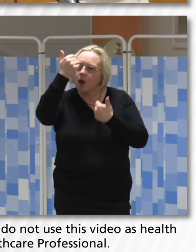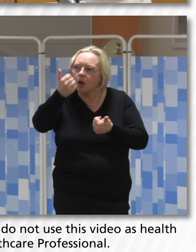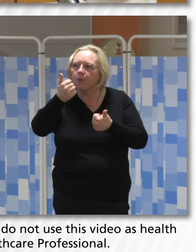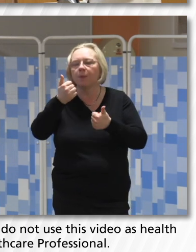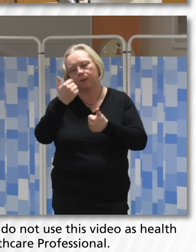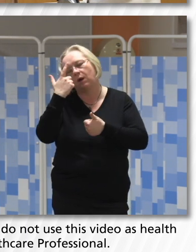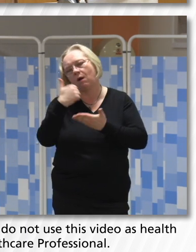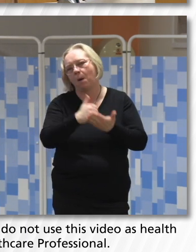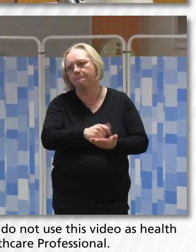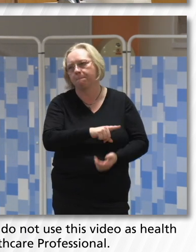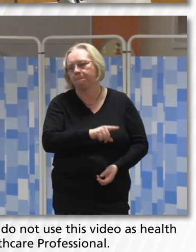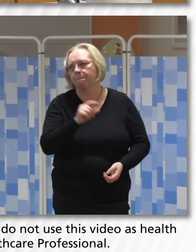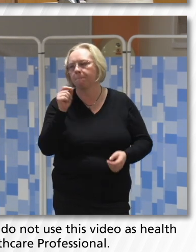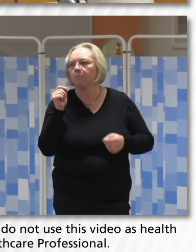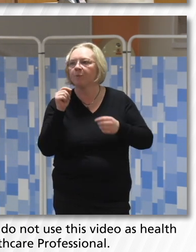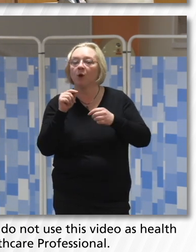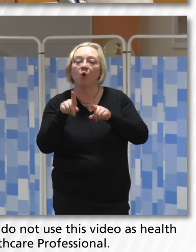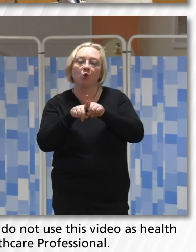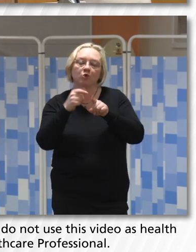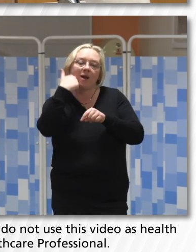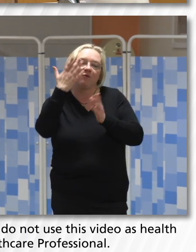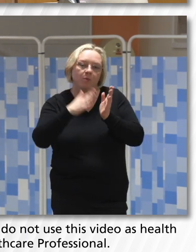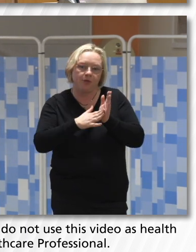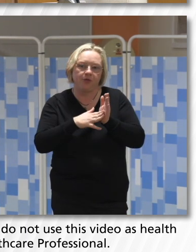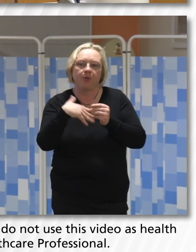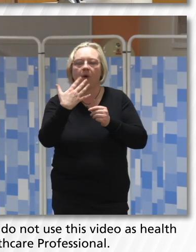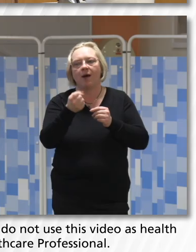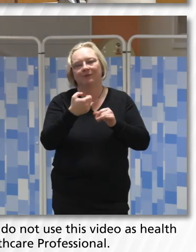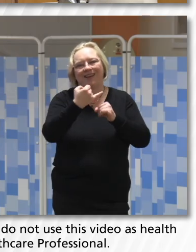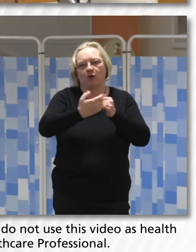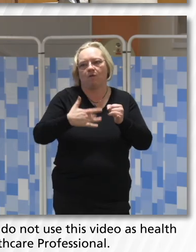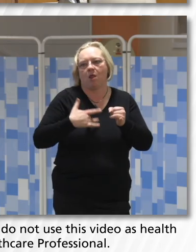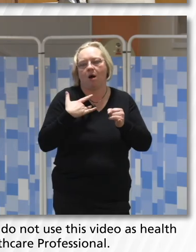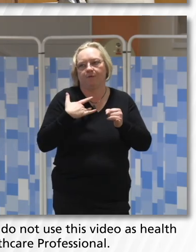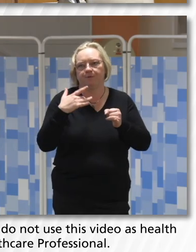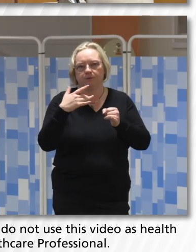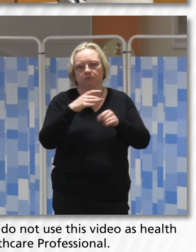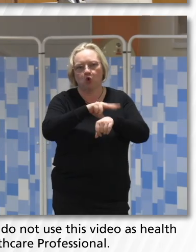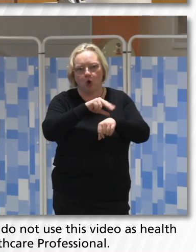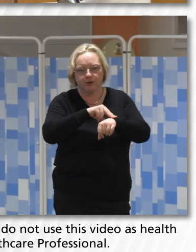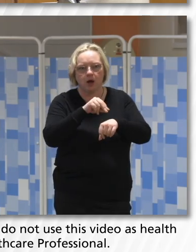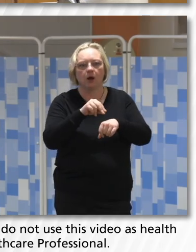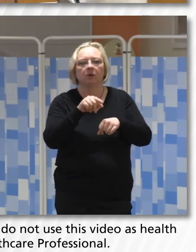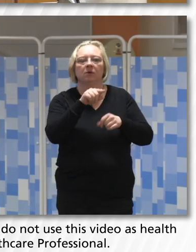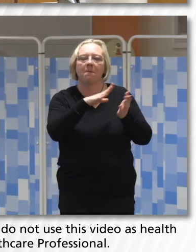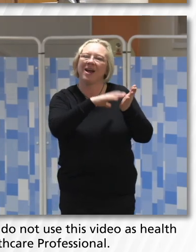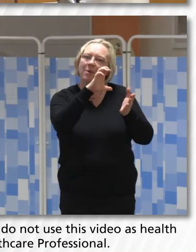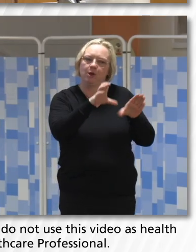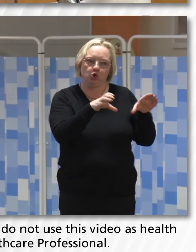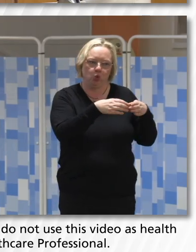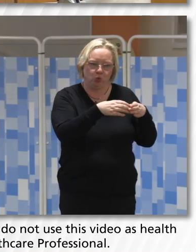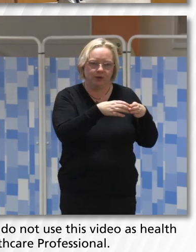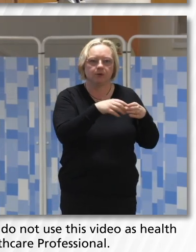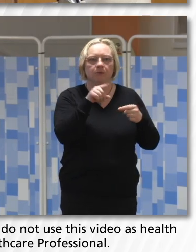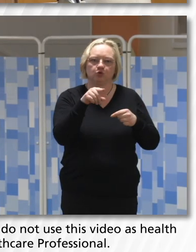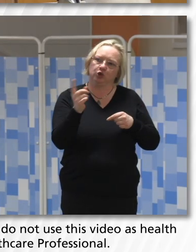And we also have a monthly palliative care consultant at the moment. That's Dr. Sarah Awan, who is based in the Macmillan unit, but she is able